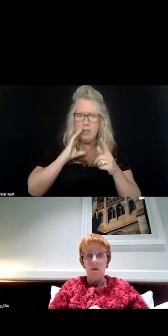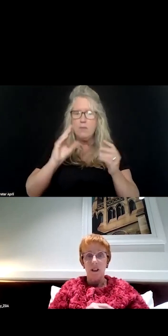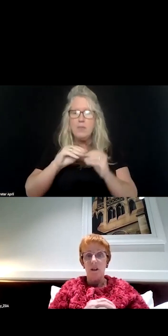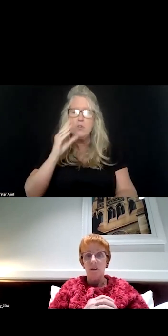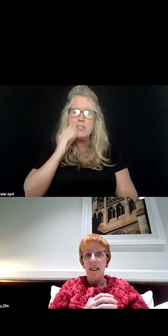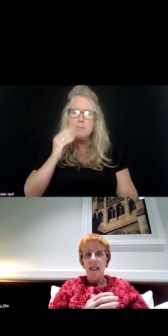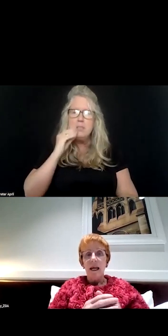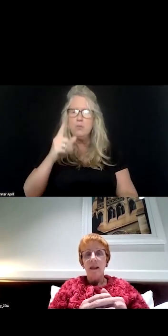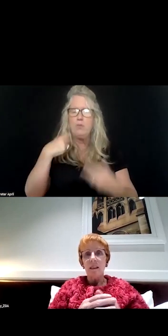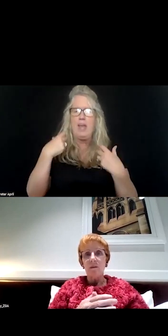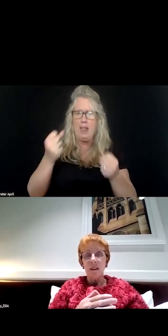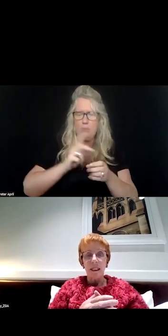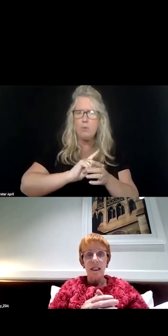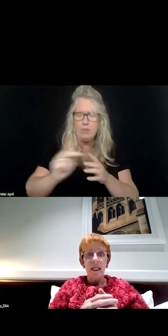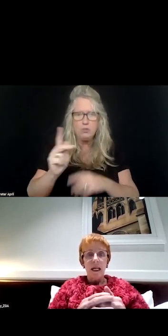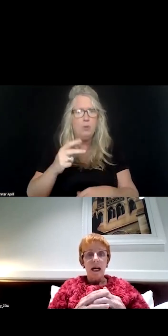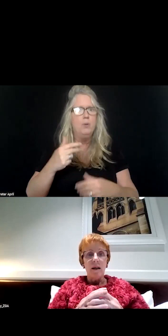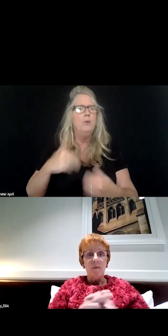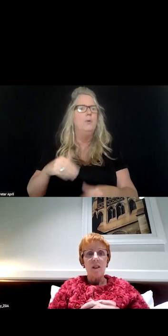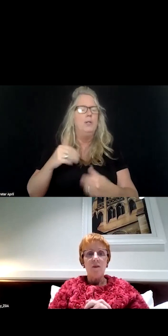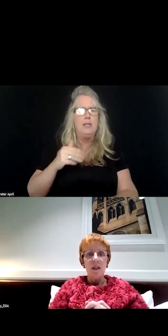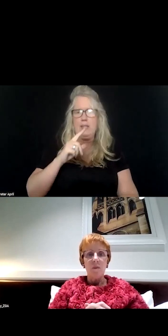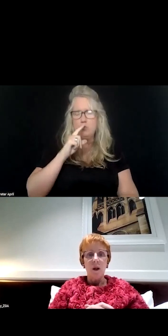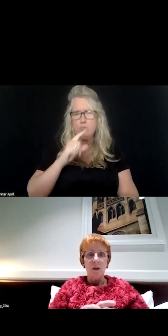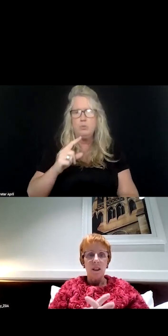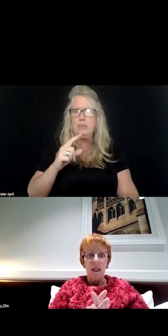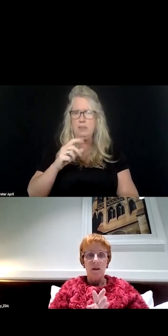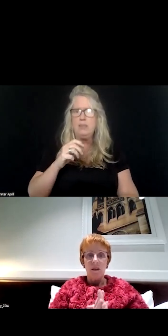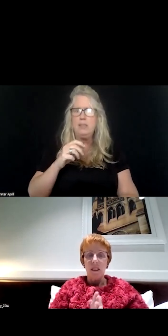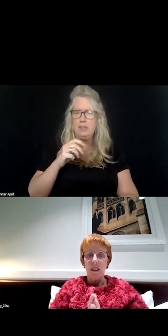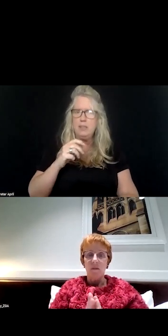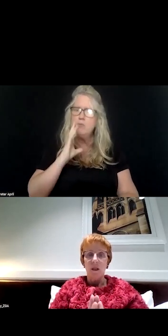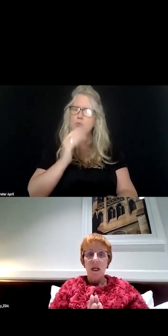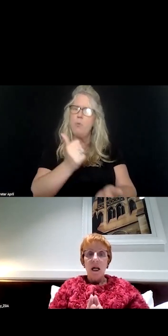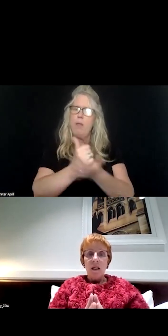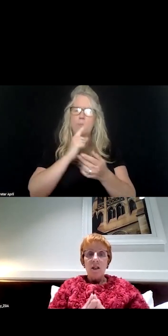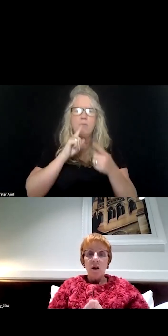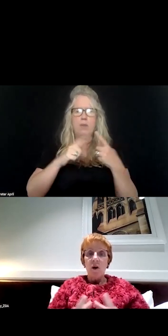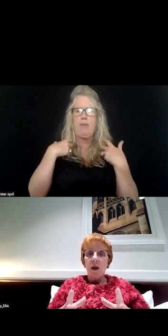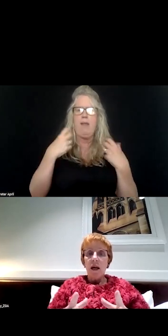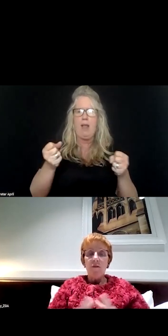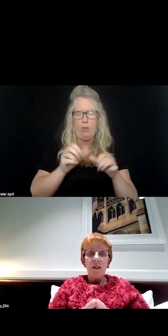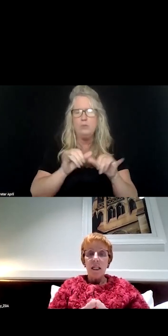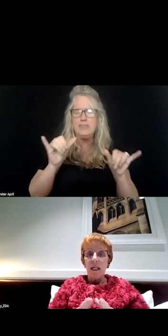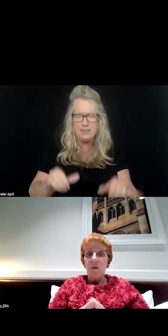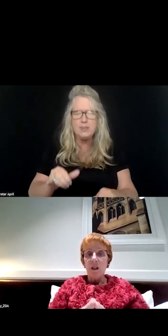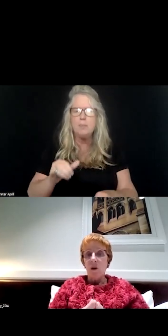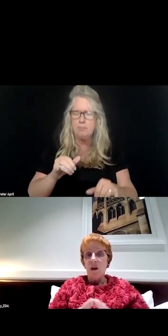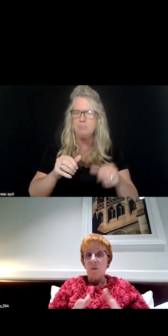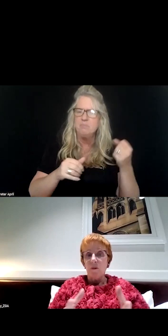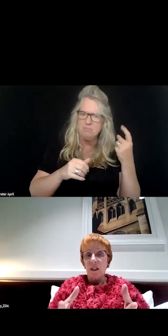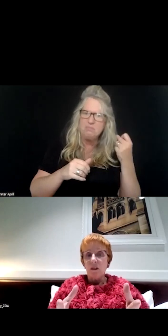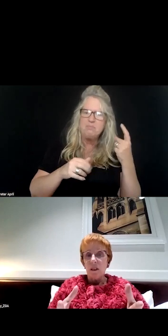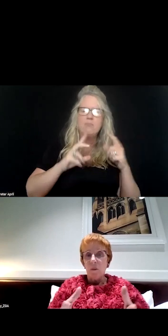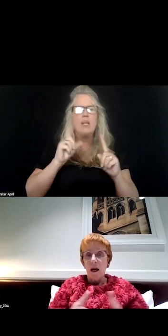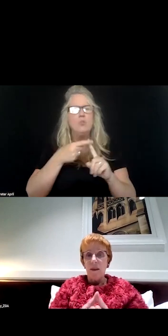health professionals. And that's a really severe blow to the health system. So every day we know